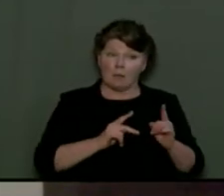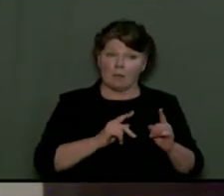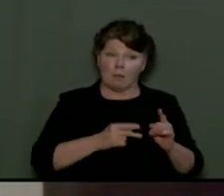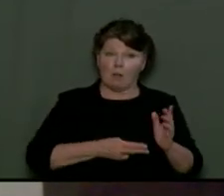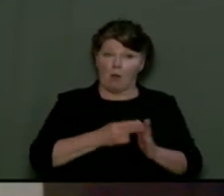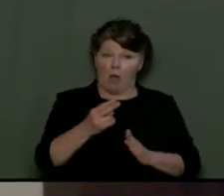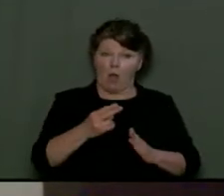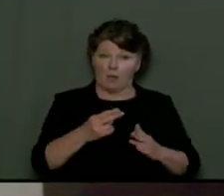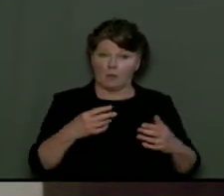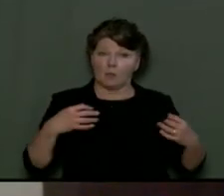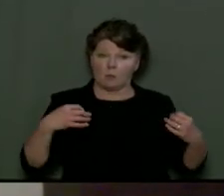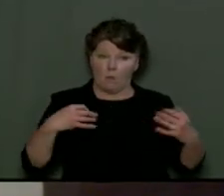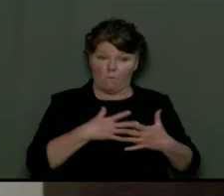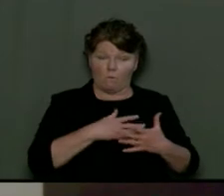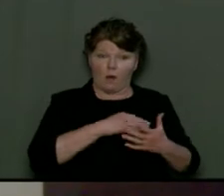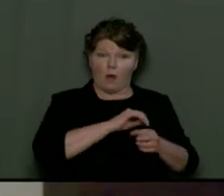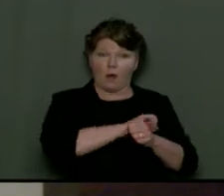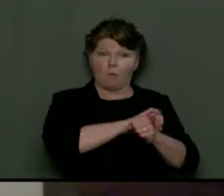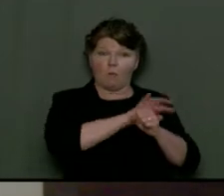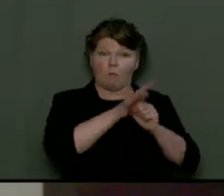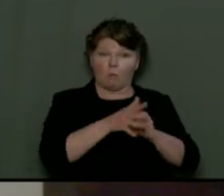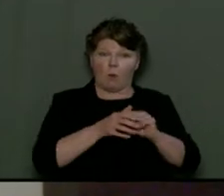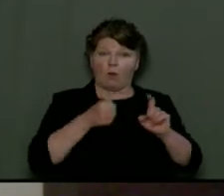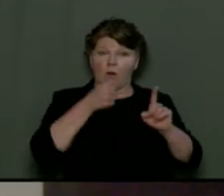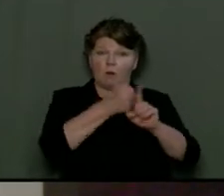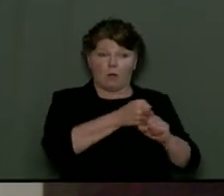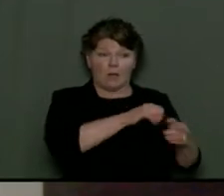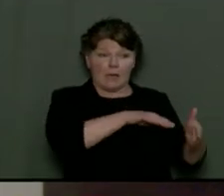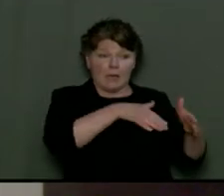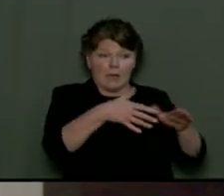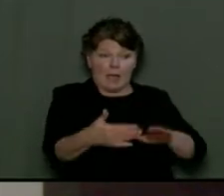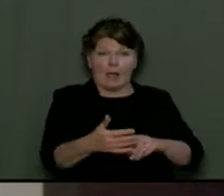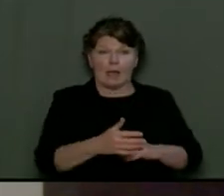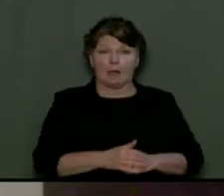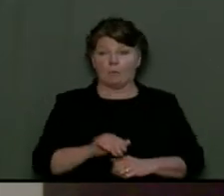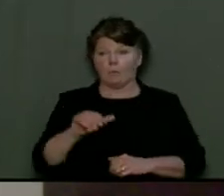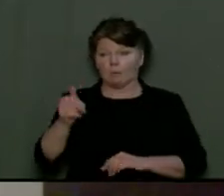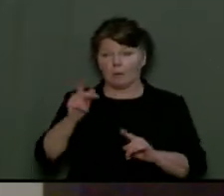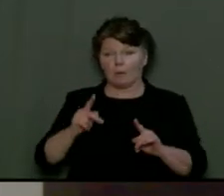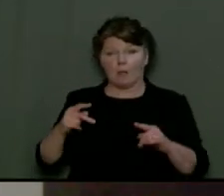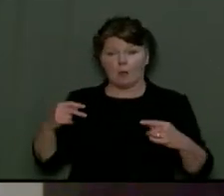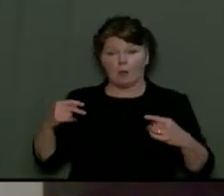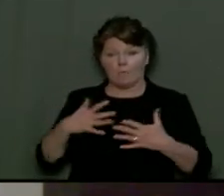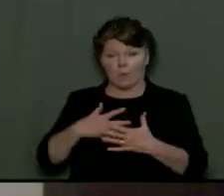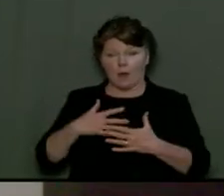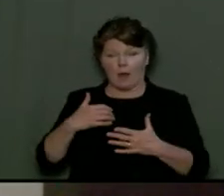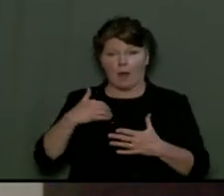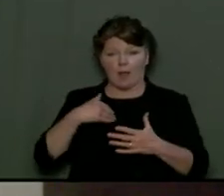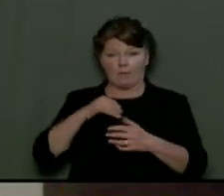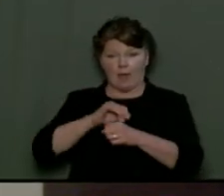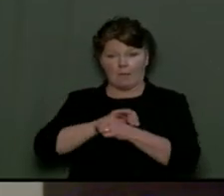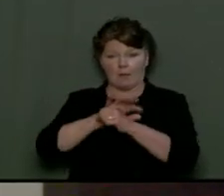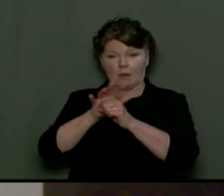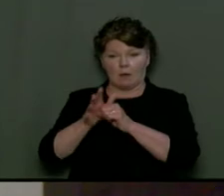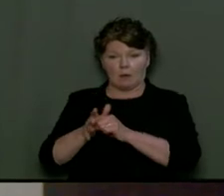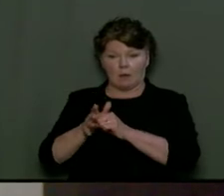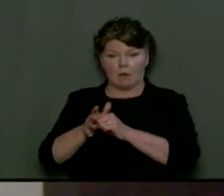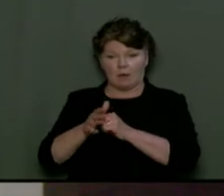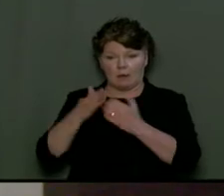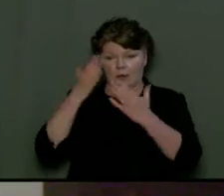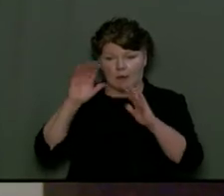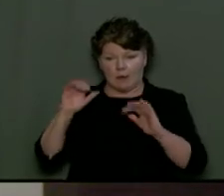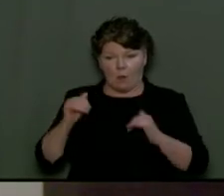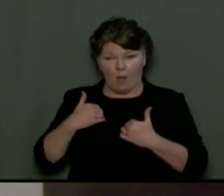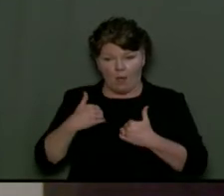virus and die. Others were afraid of having the virus, not knowing they had the